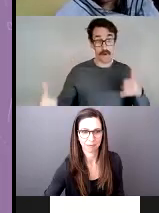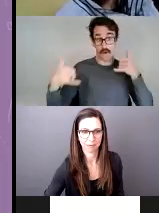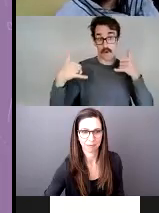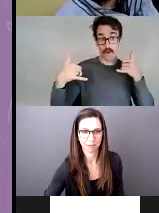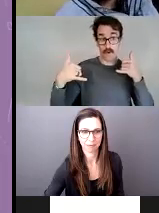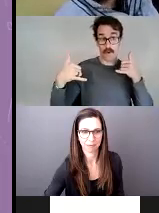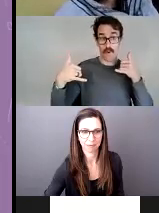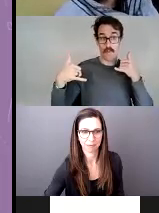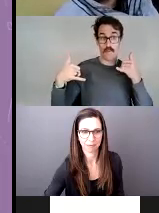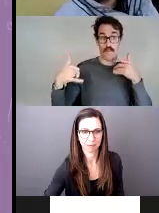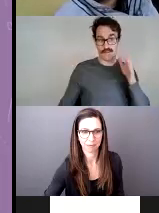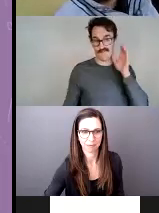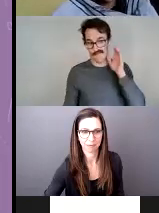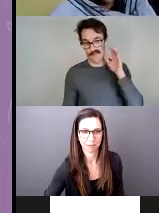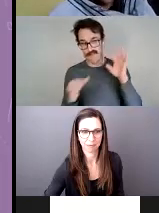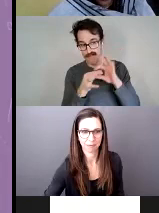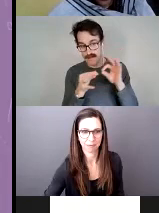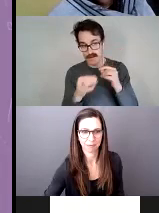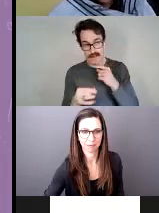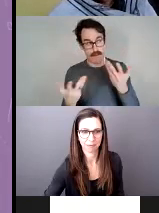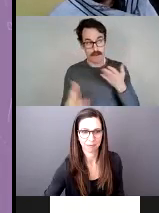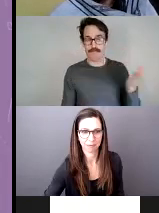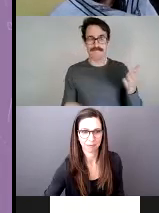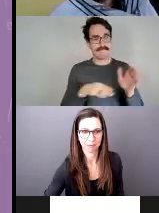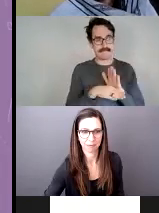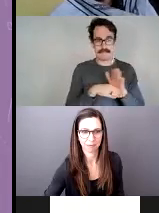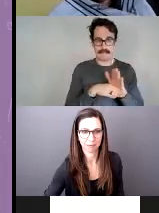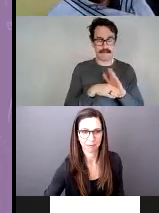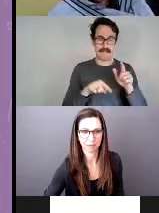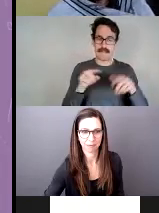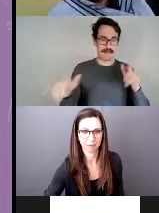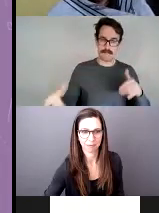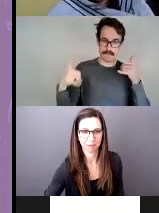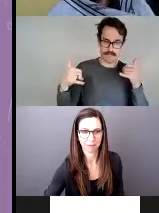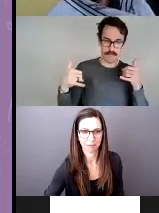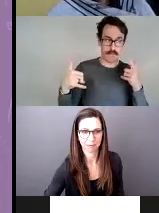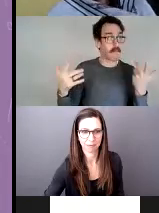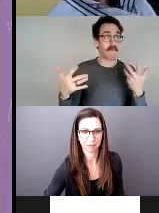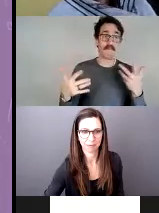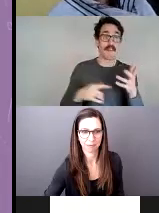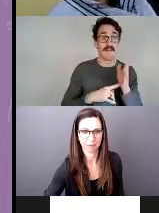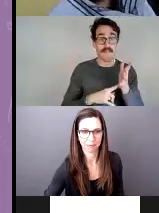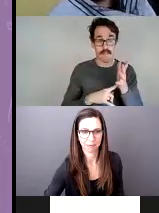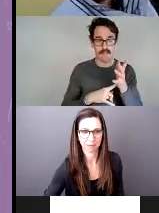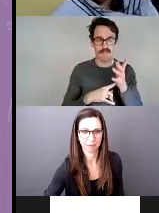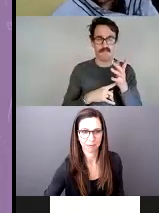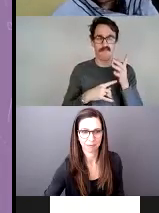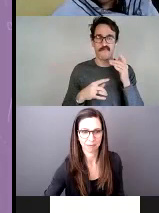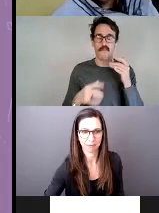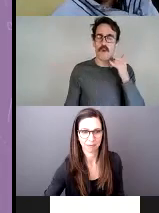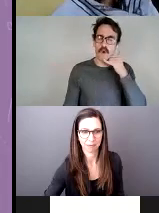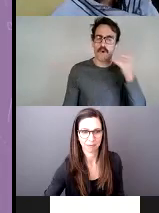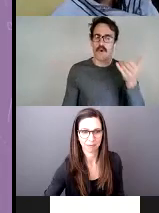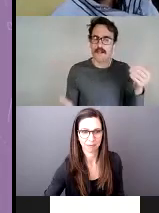a message that's telling you that we are busy at this time. However, to call us back in 5 minutes, and because we don't want you to